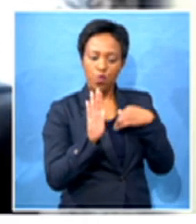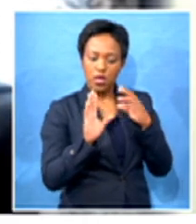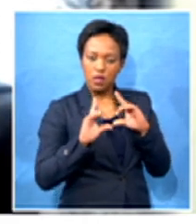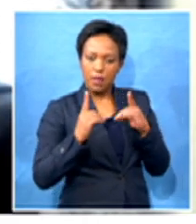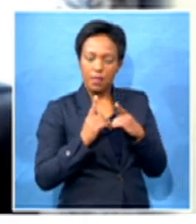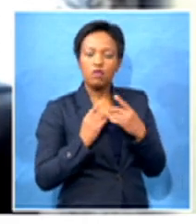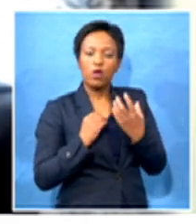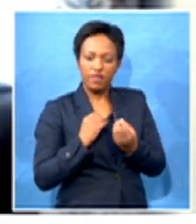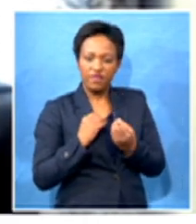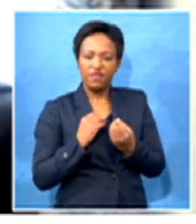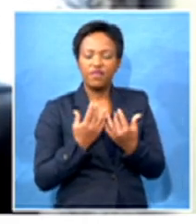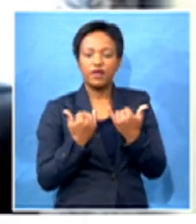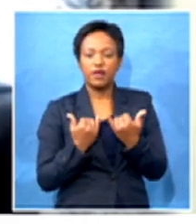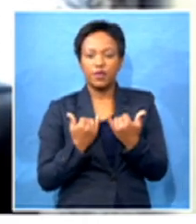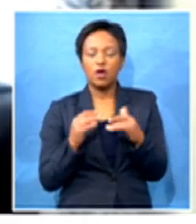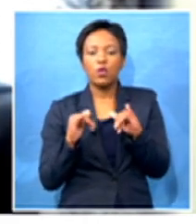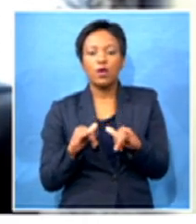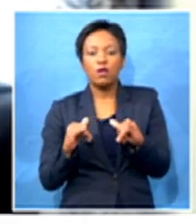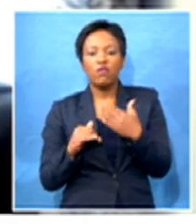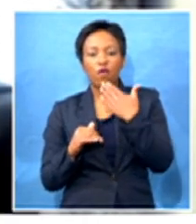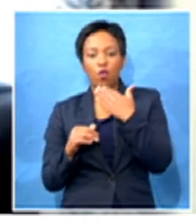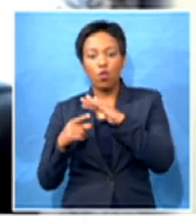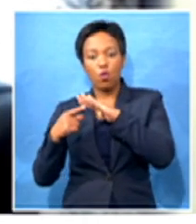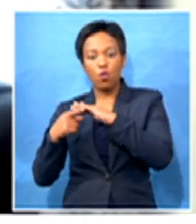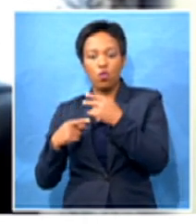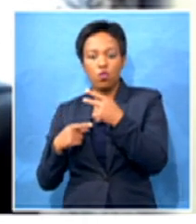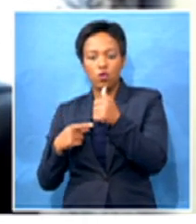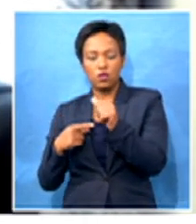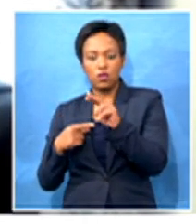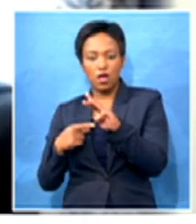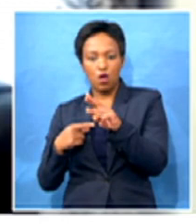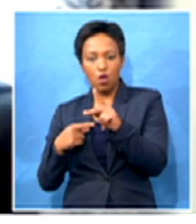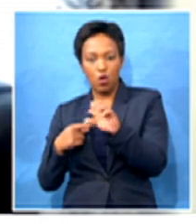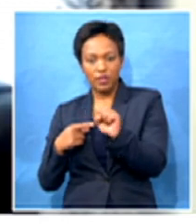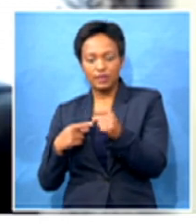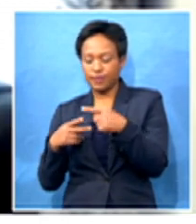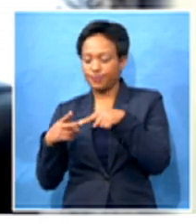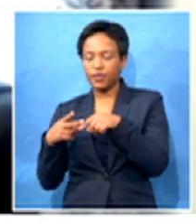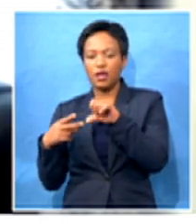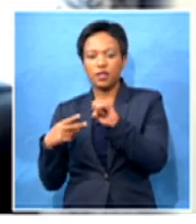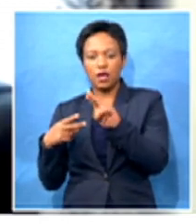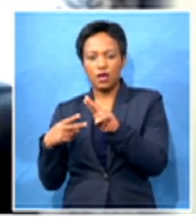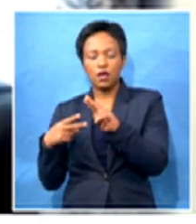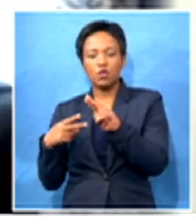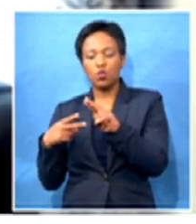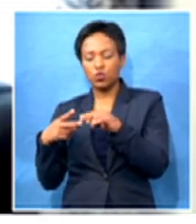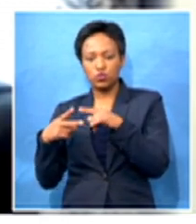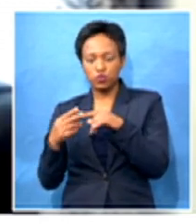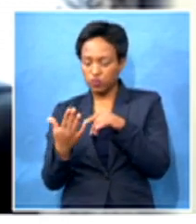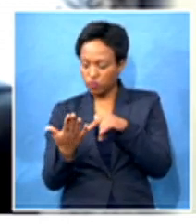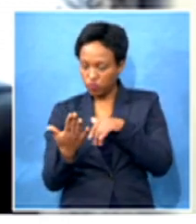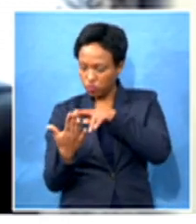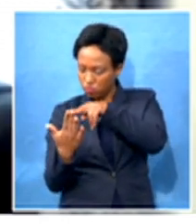are just waiting for the SIU just to familiarize themselves with